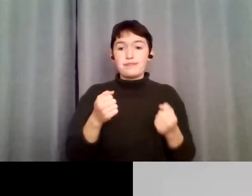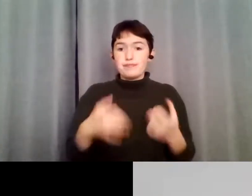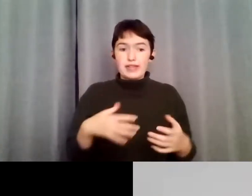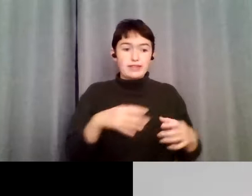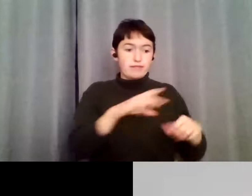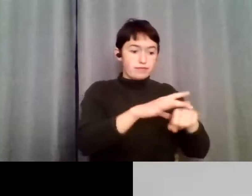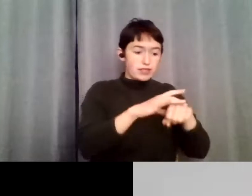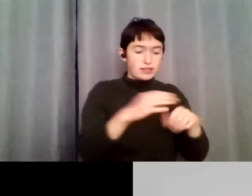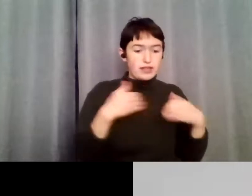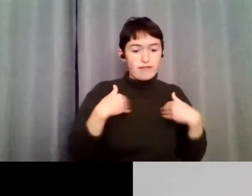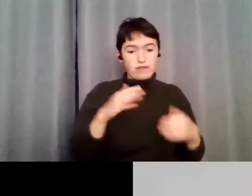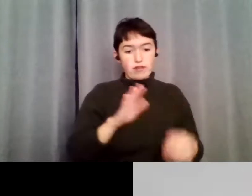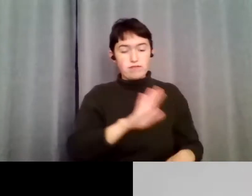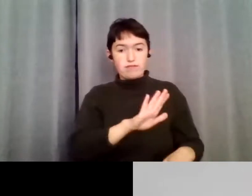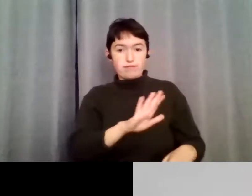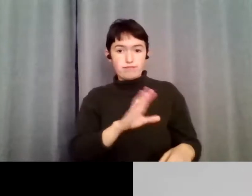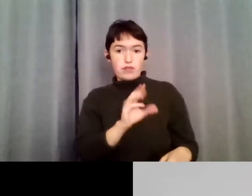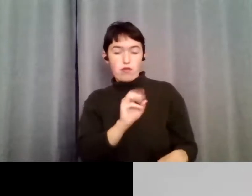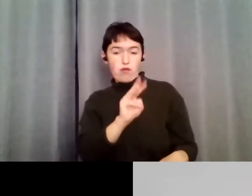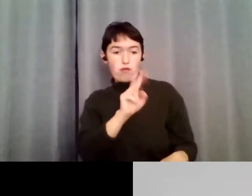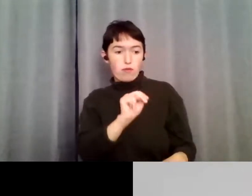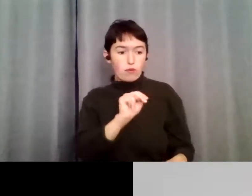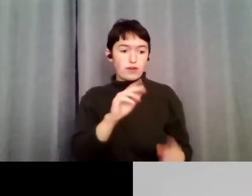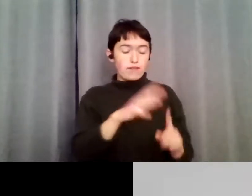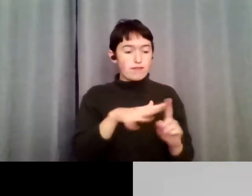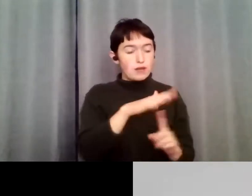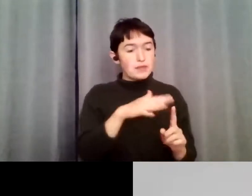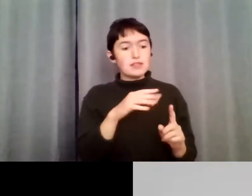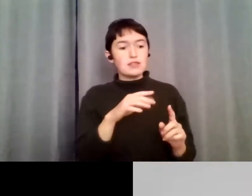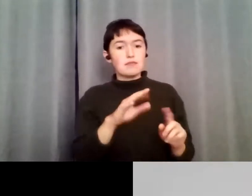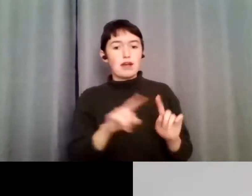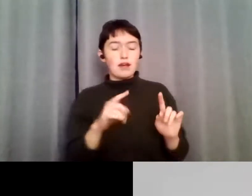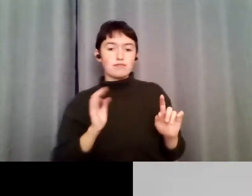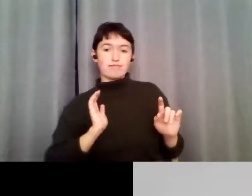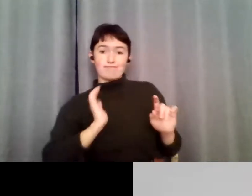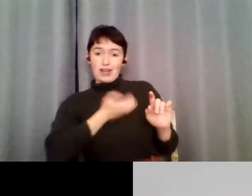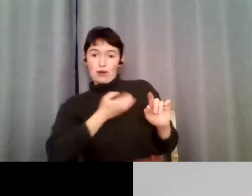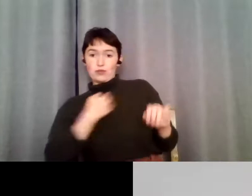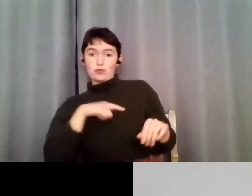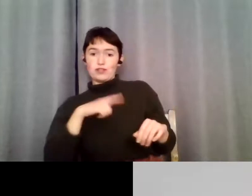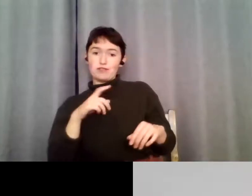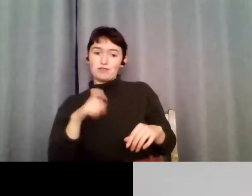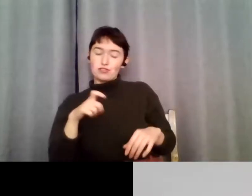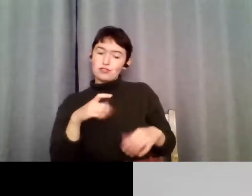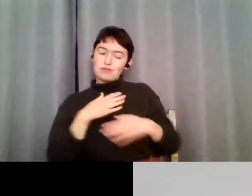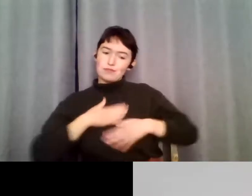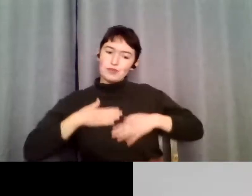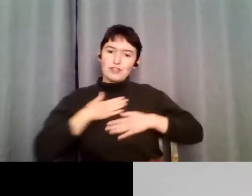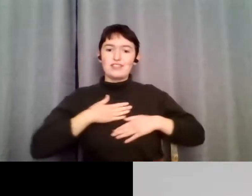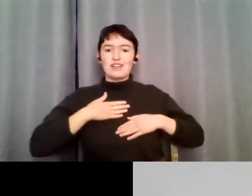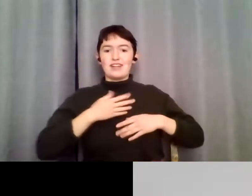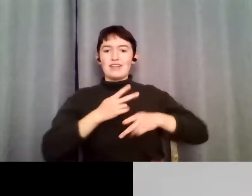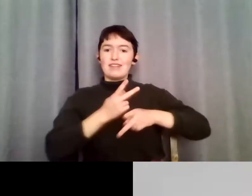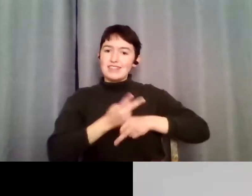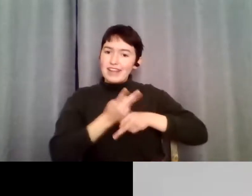special in their own ways. And we should appreciate that and take care of all of